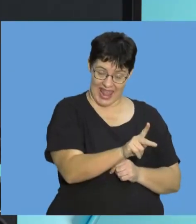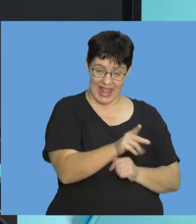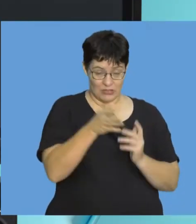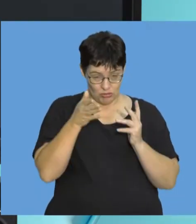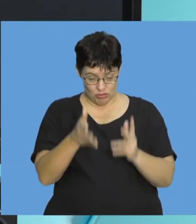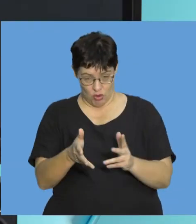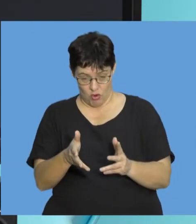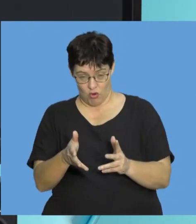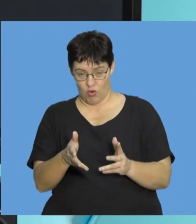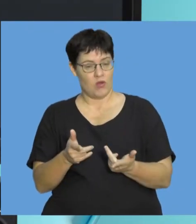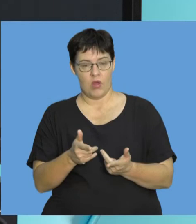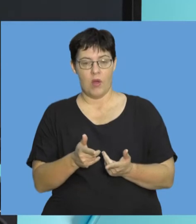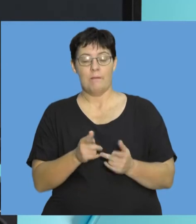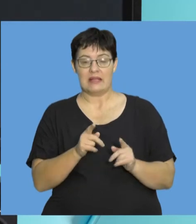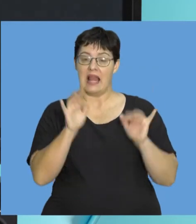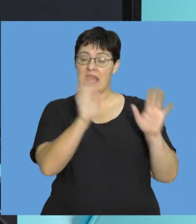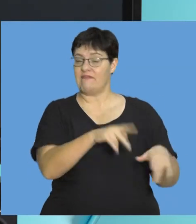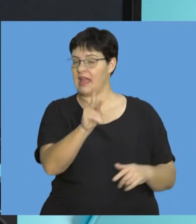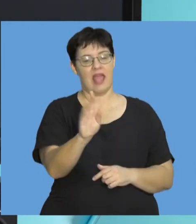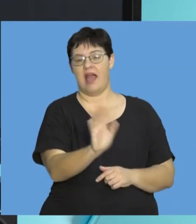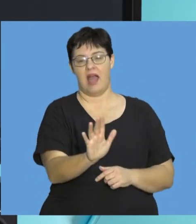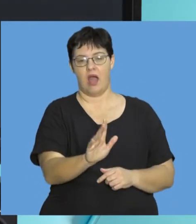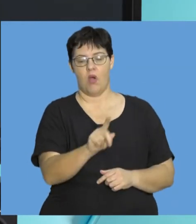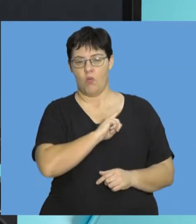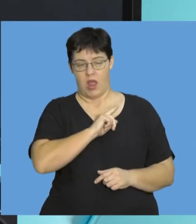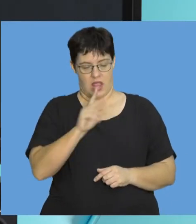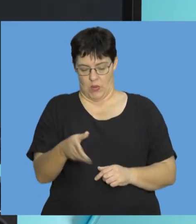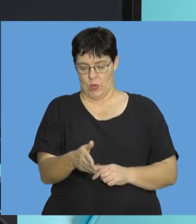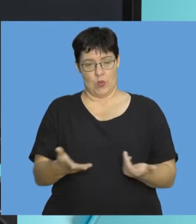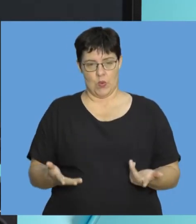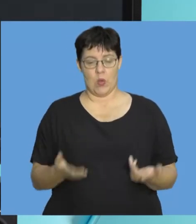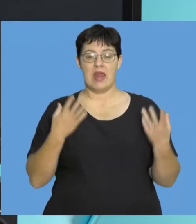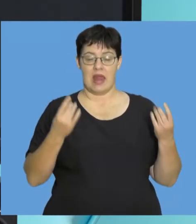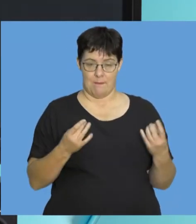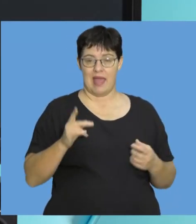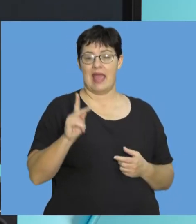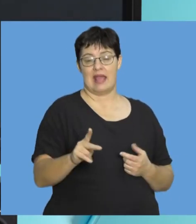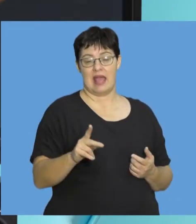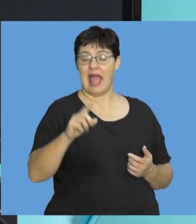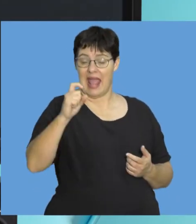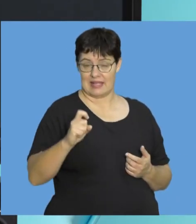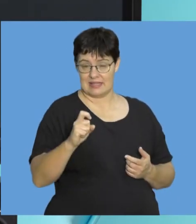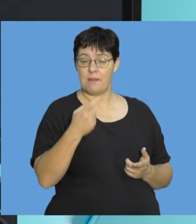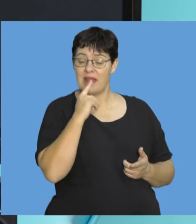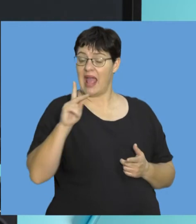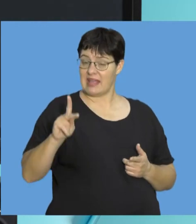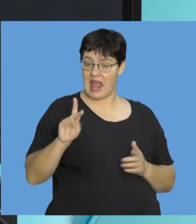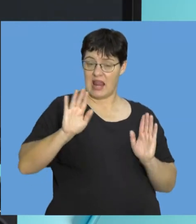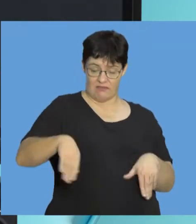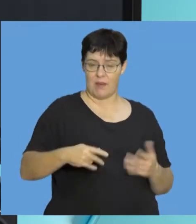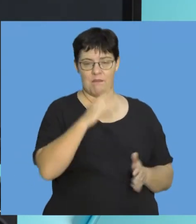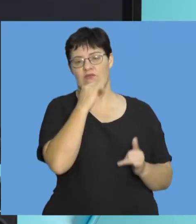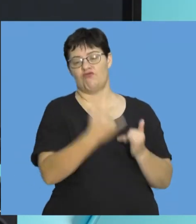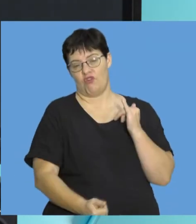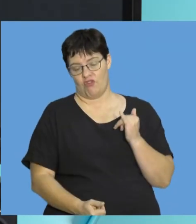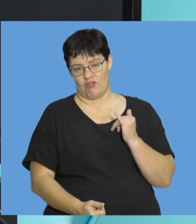say k was this, not to leave it as k, because we don't have k here. I have numbers and x. As soon as you leave